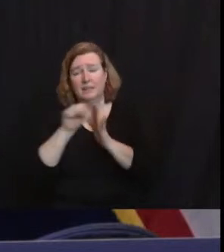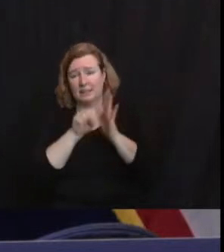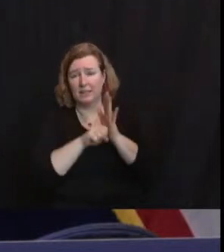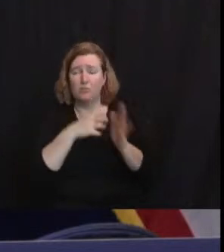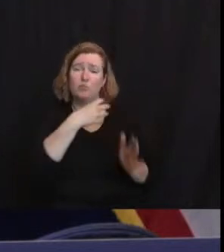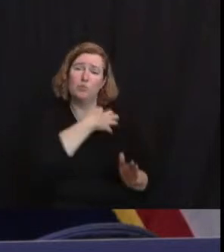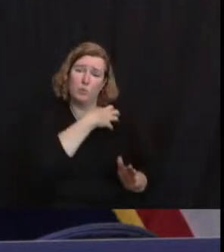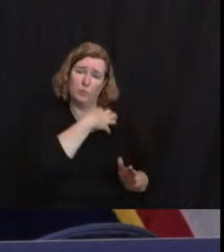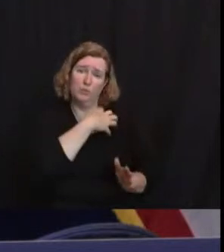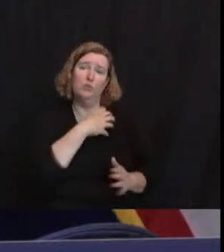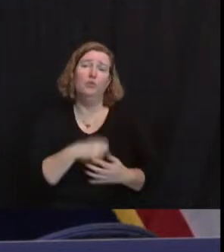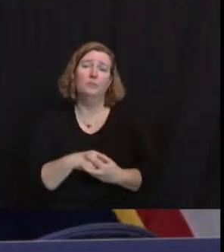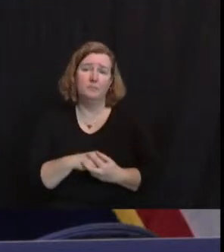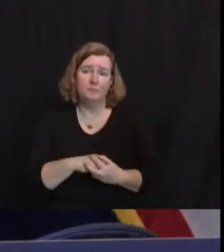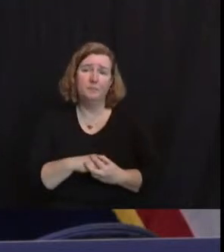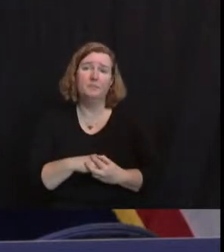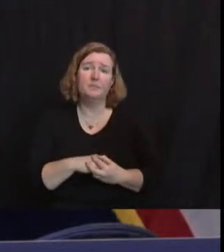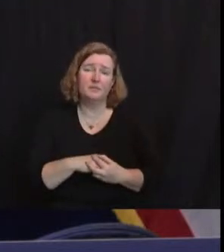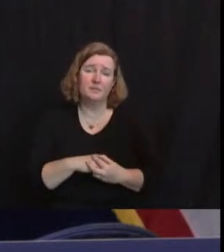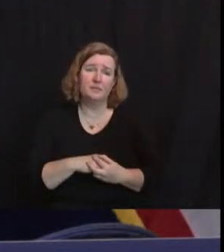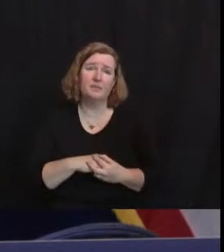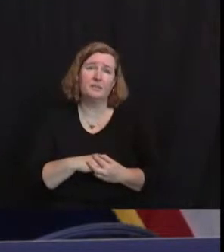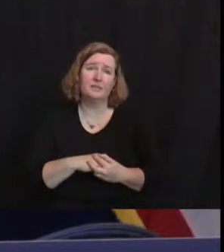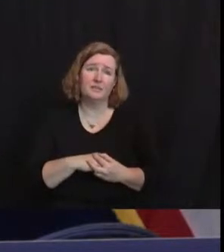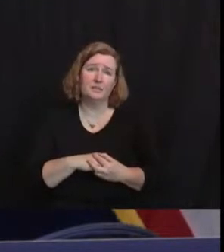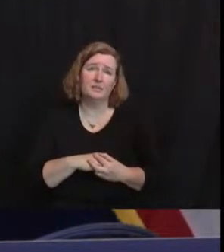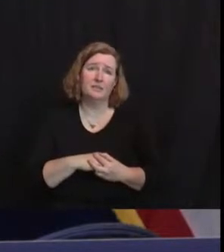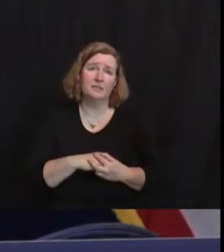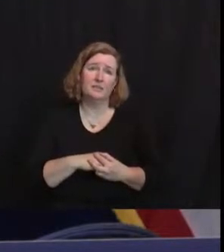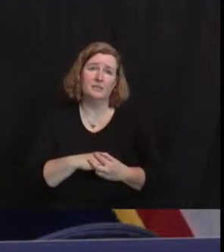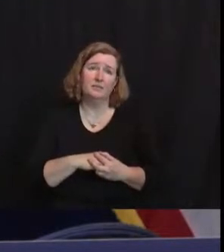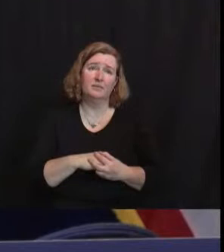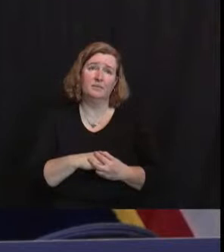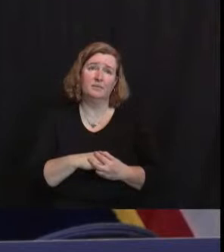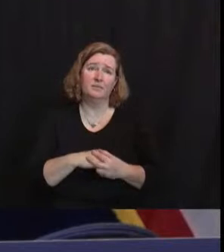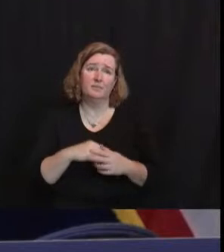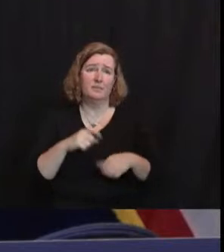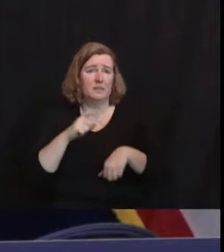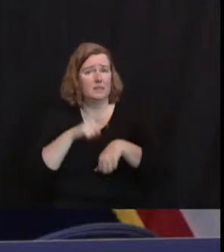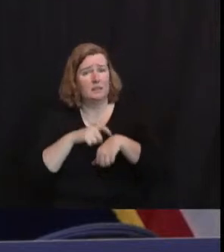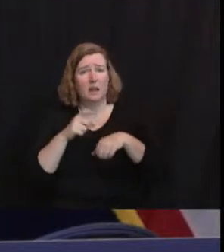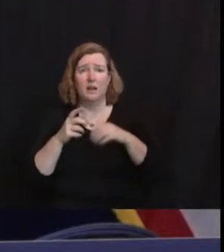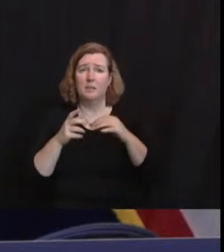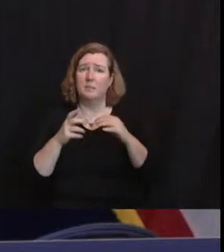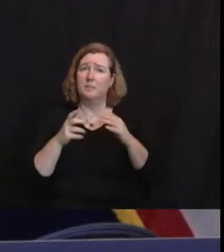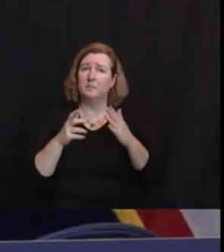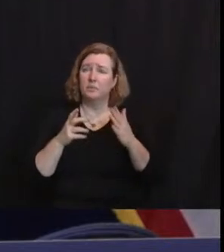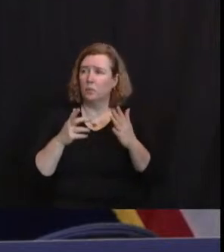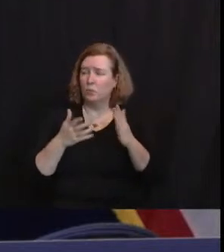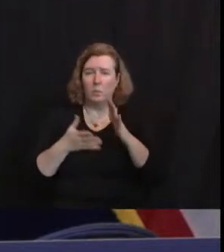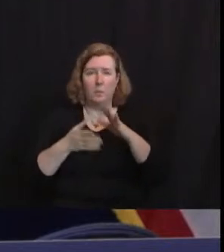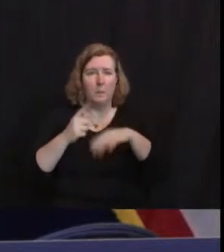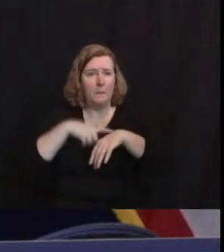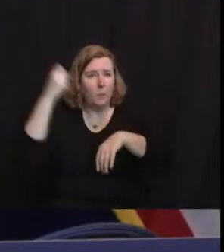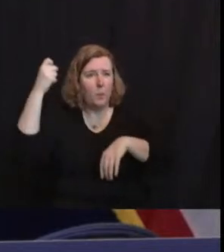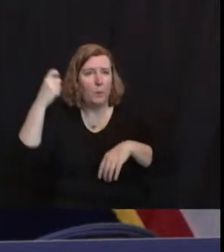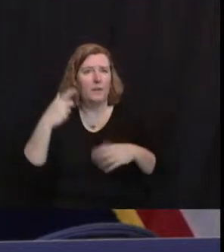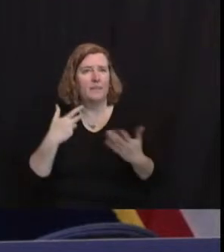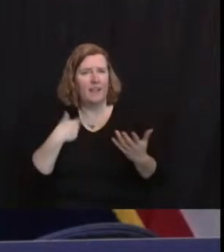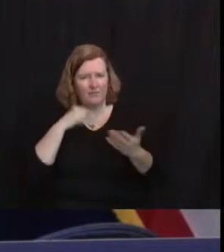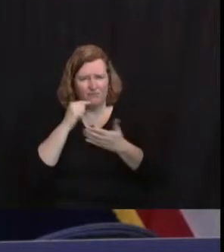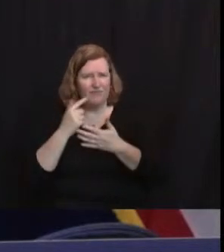next century of service. It goes quick. It's hard to believe that it was 26 years ago that I raised my right hand with my